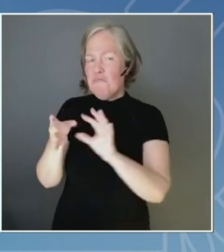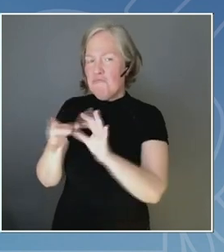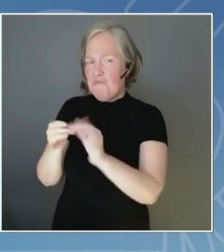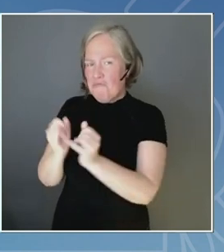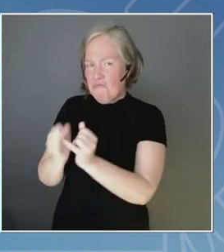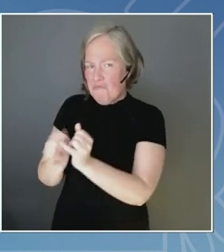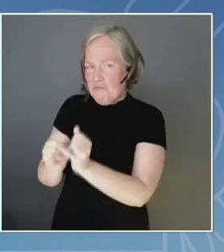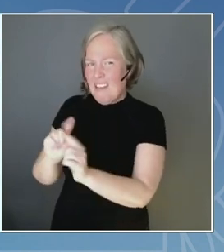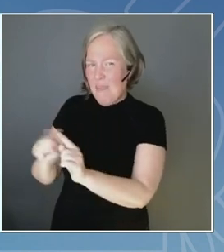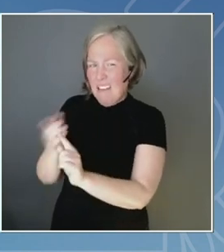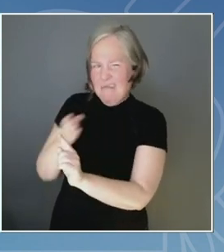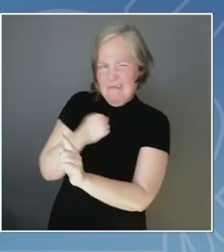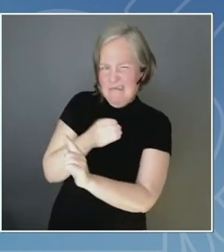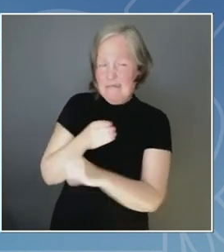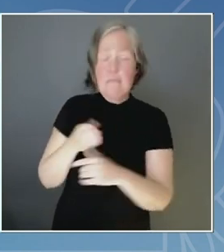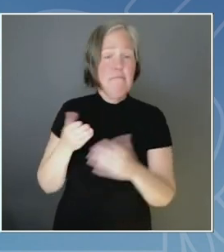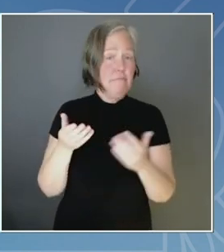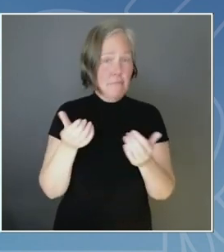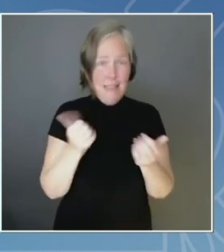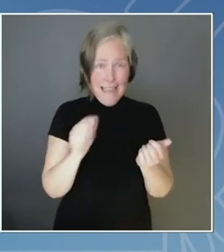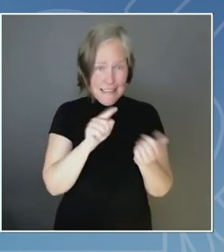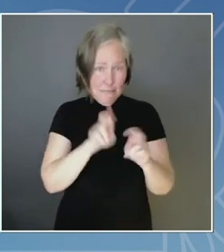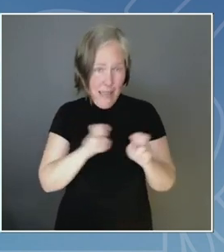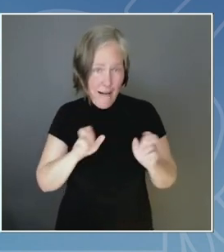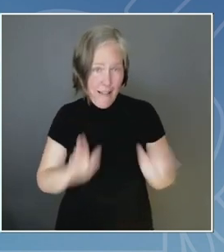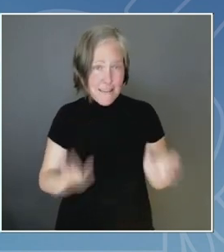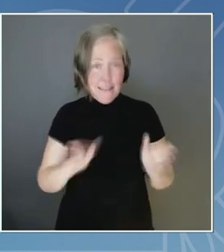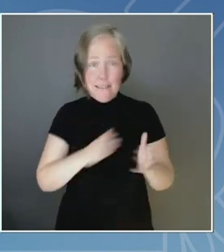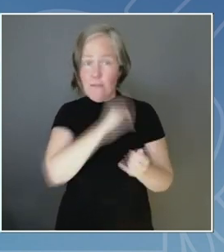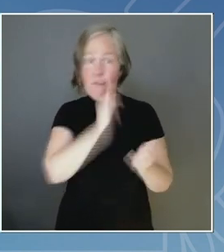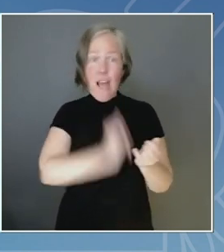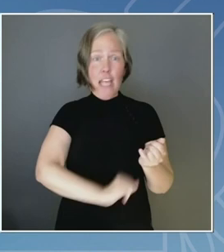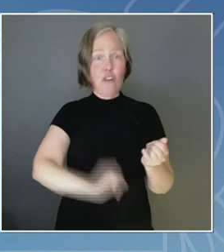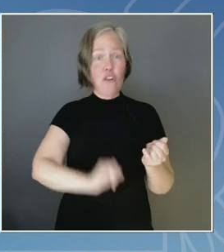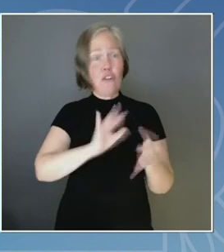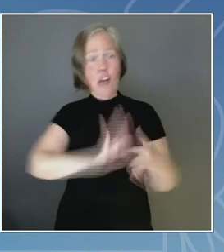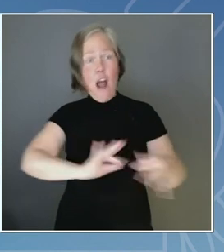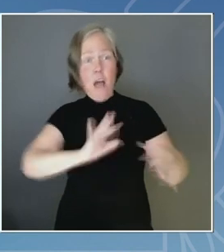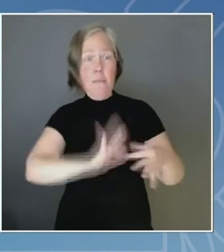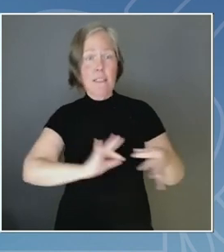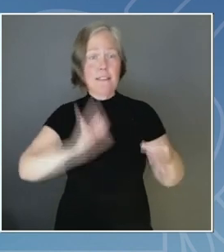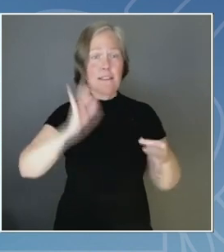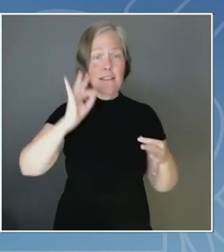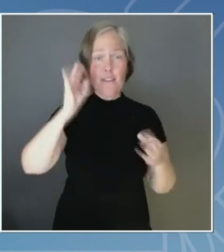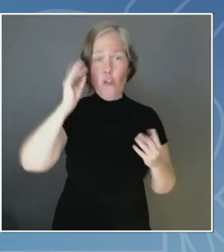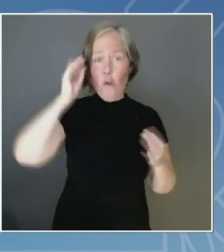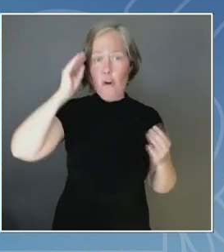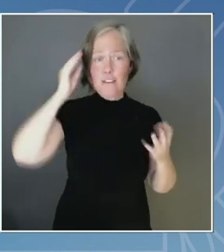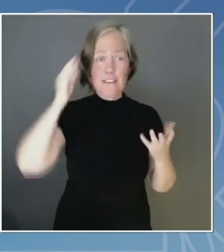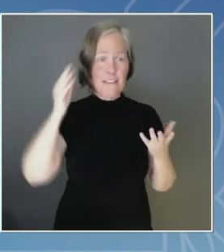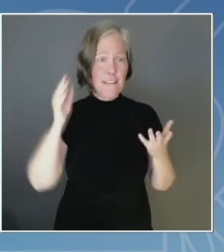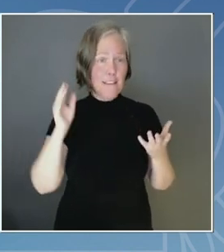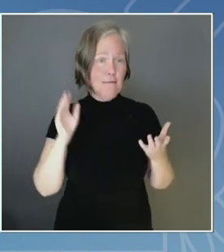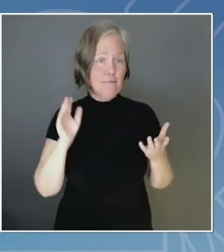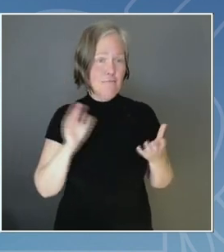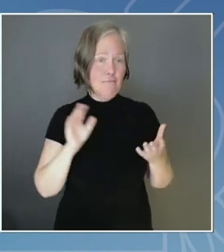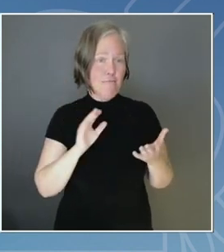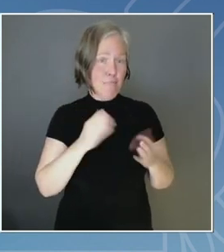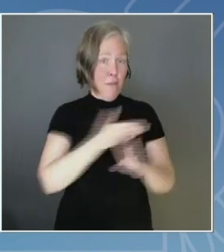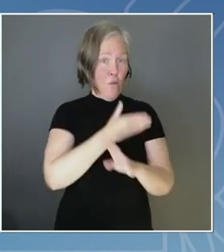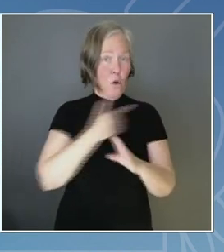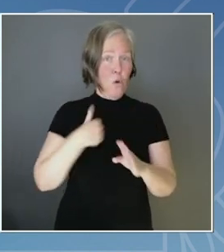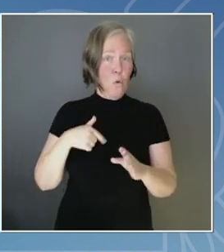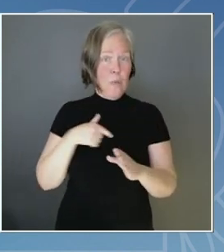any of our distinguished guests wanted to say some parting thoughts or comments or things as we leave here